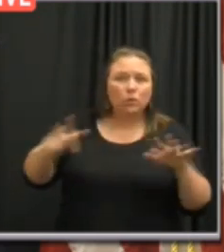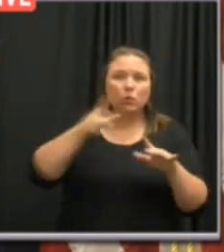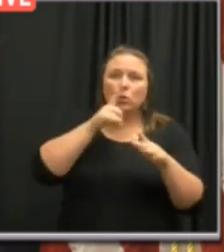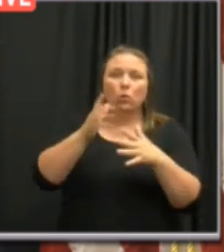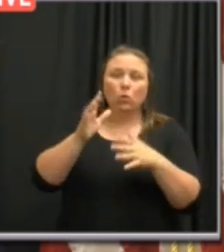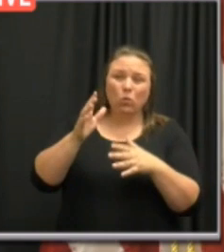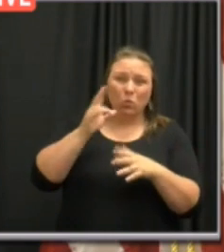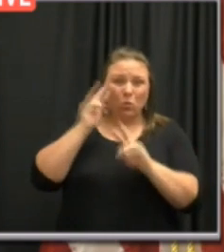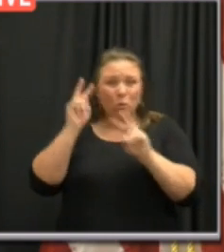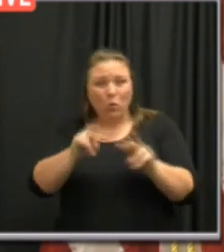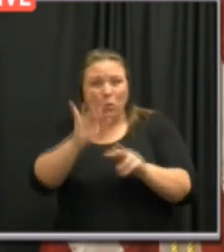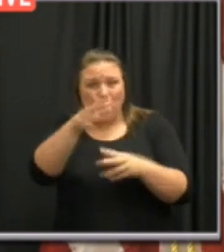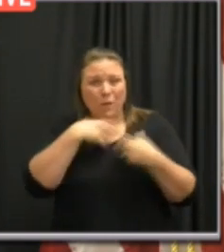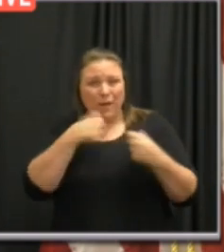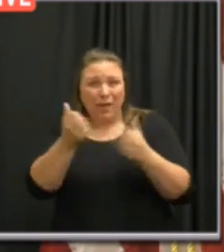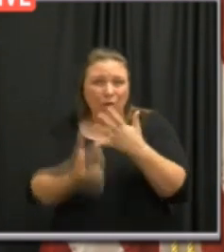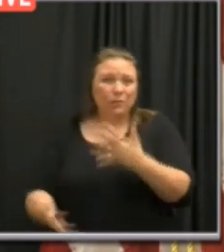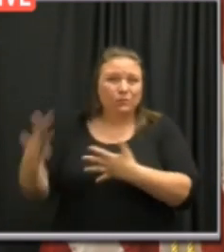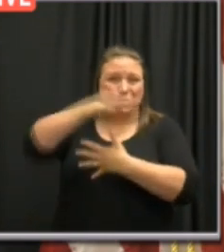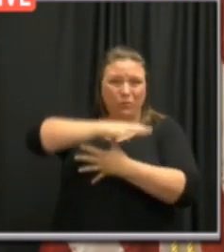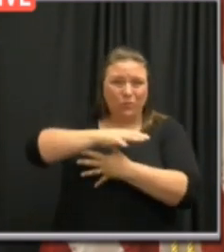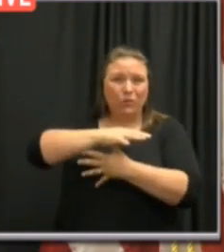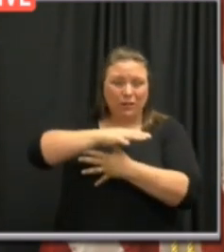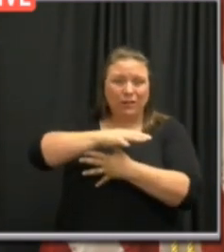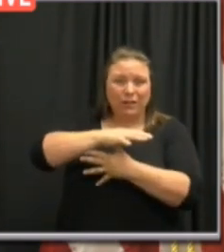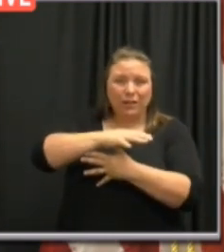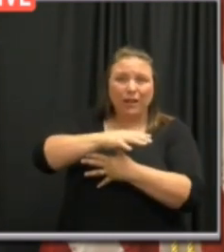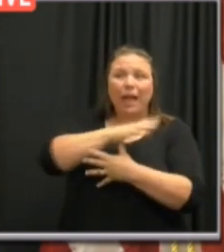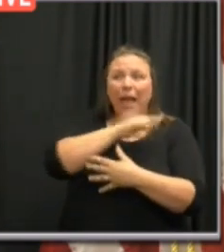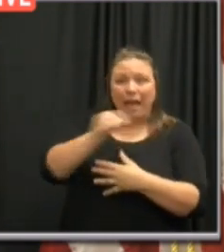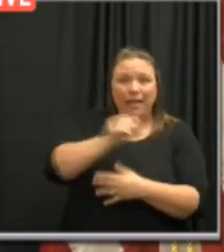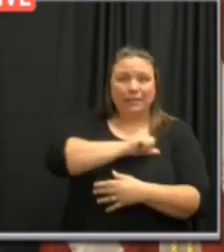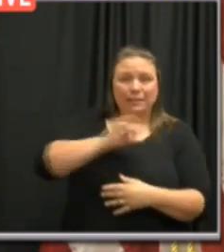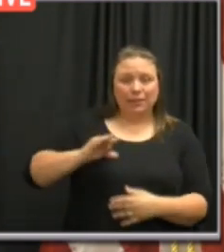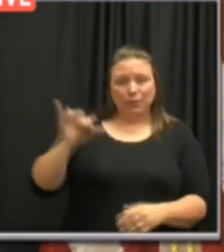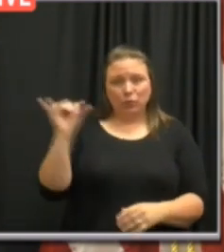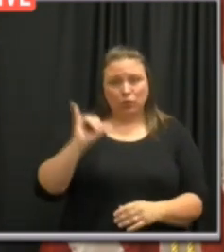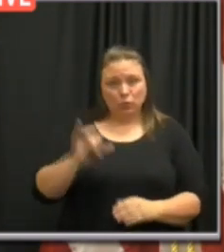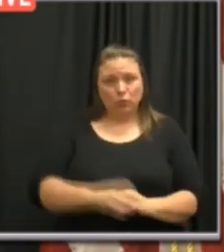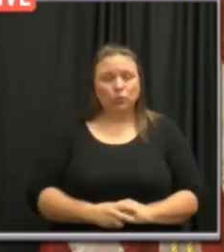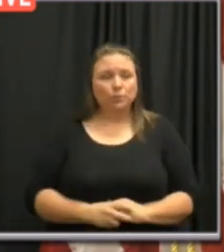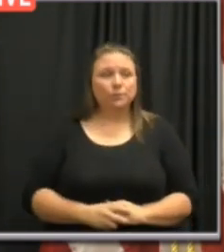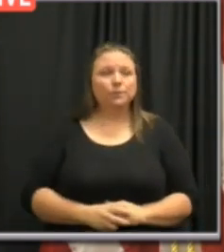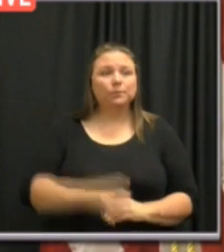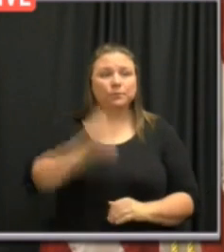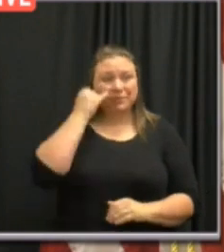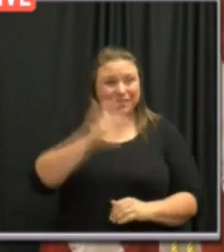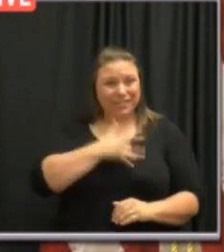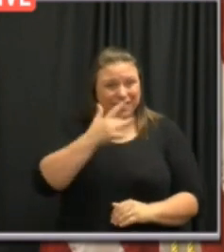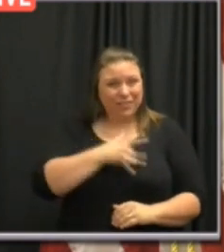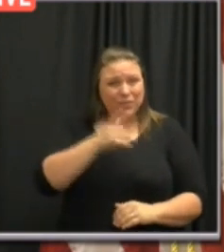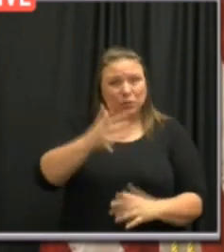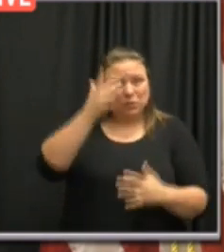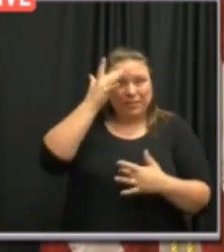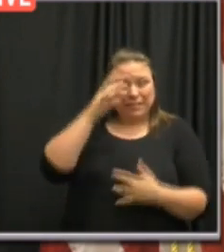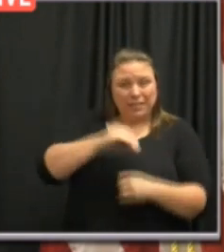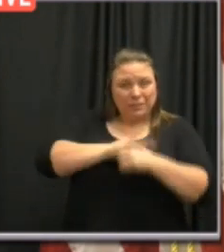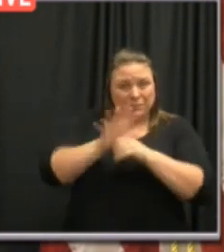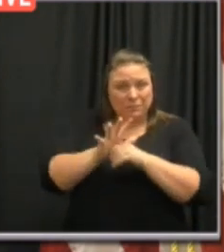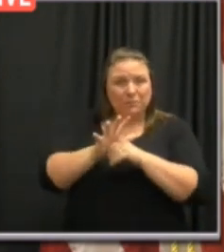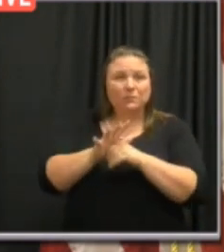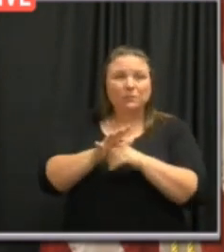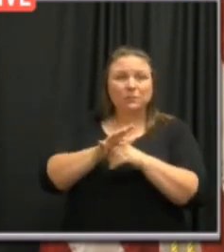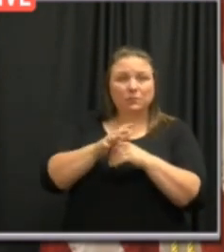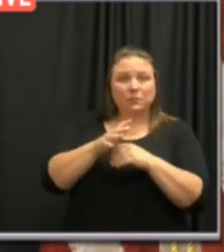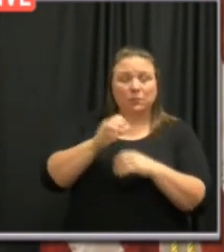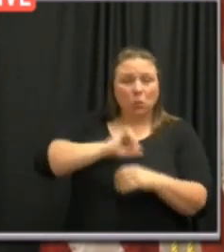prioritize your health and well-being and the health and well-being of their staff. If you think you may have symptoms of COVID-19, please